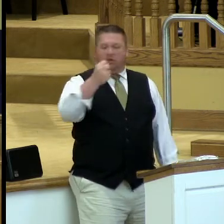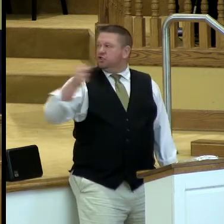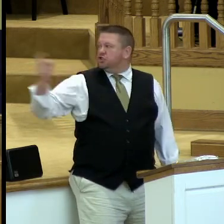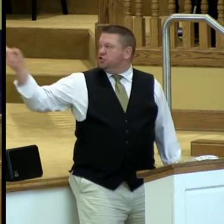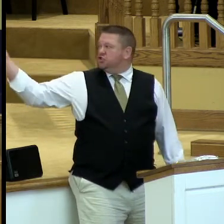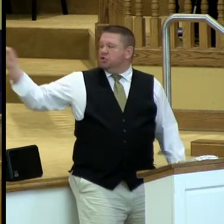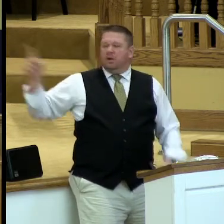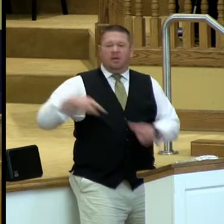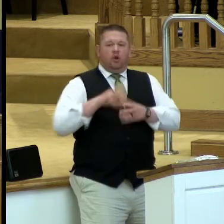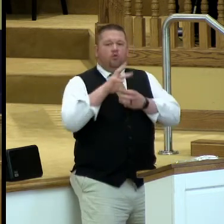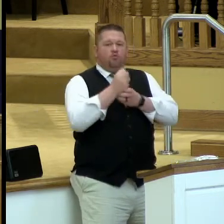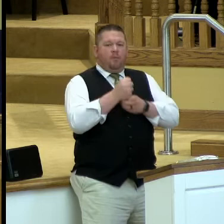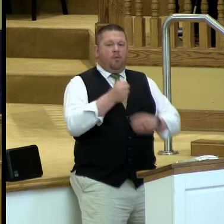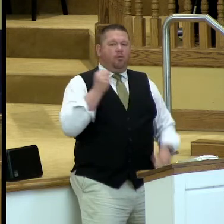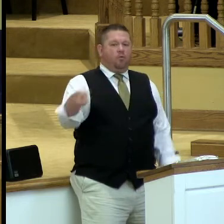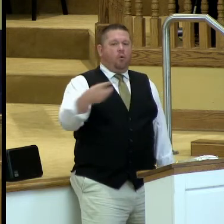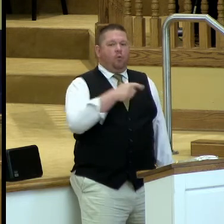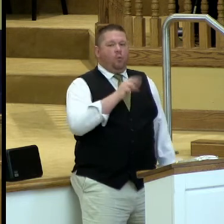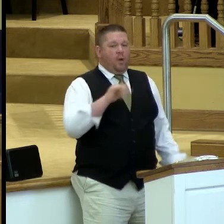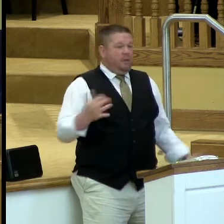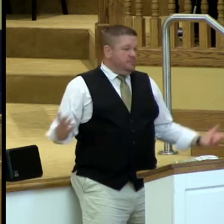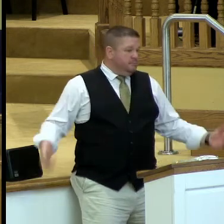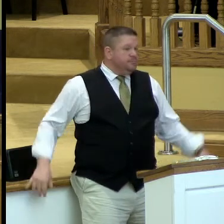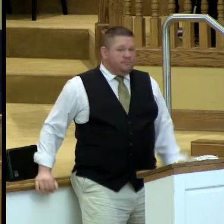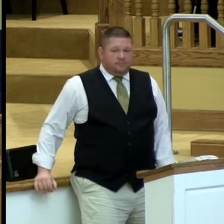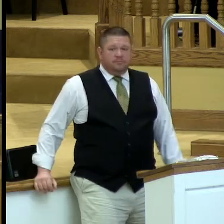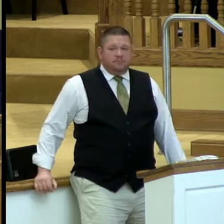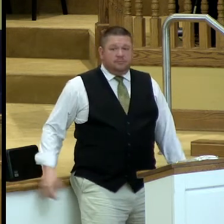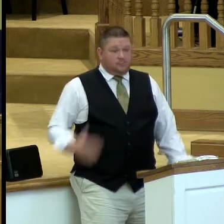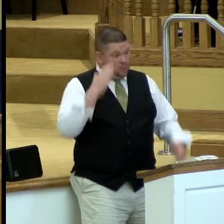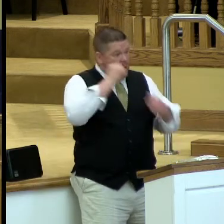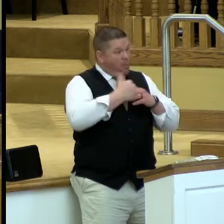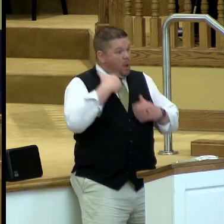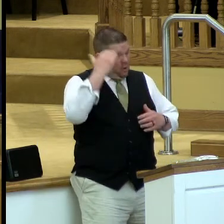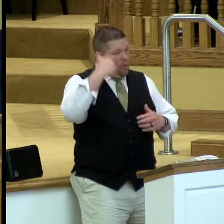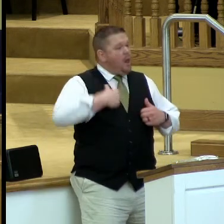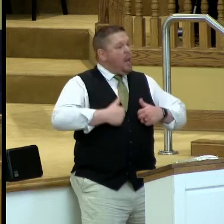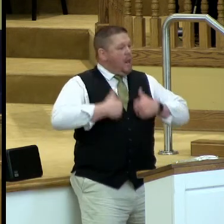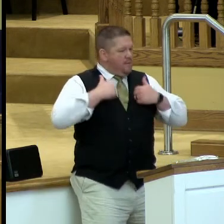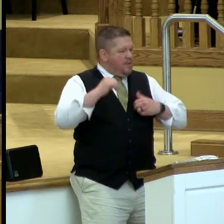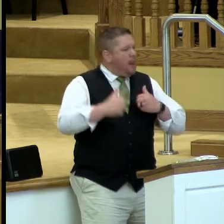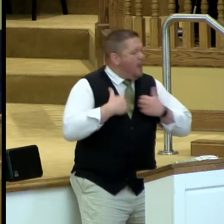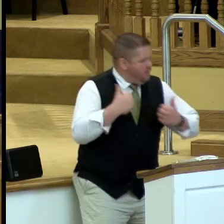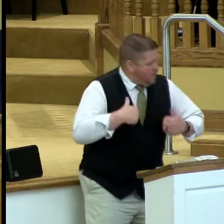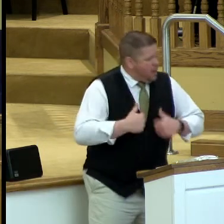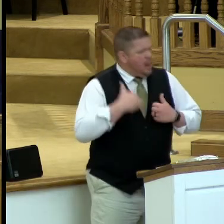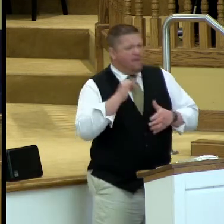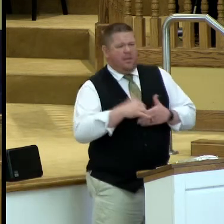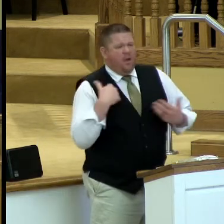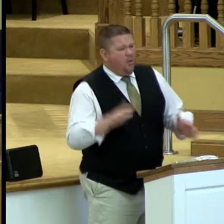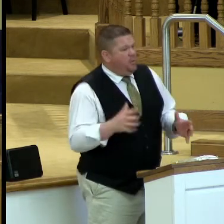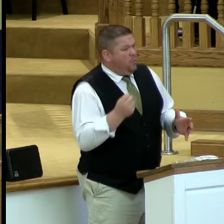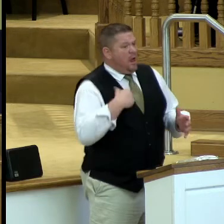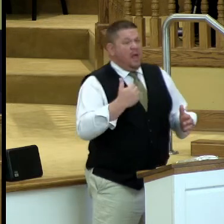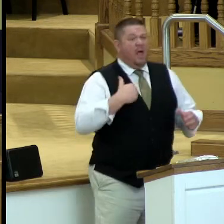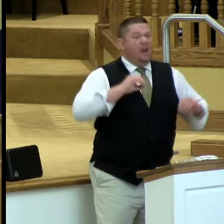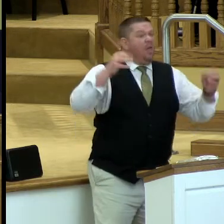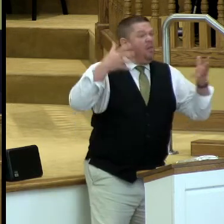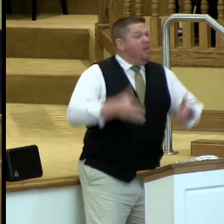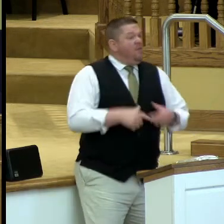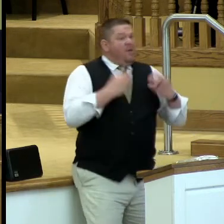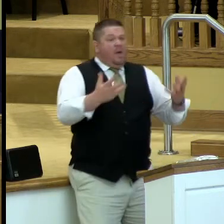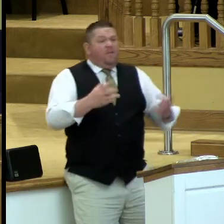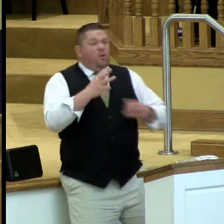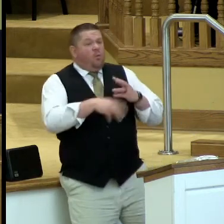And then they crumple you up and throw you to the side. You know how I know? I lived the fast life. We've been over this. When I had nothing left